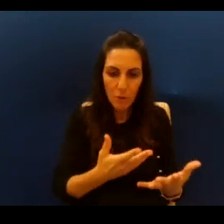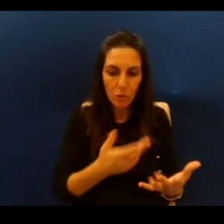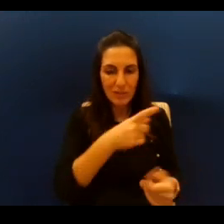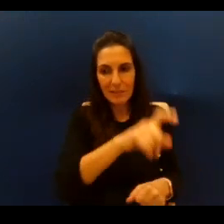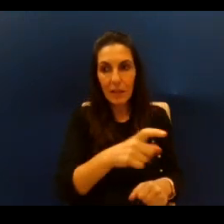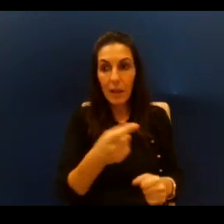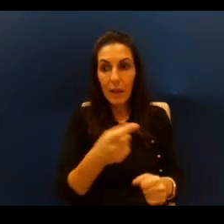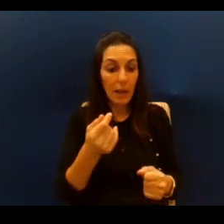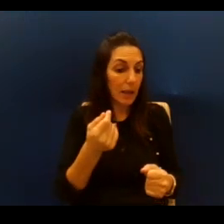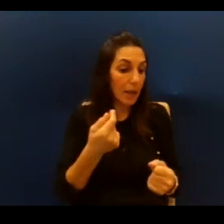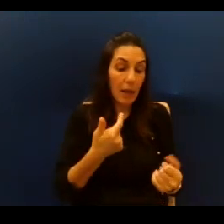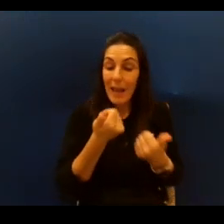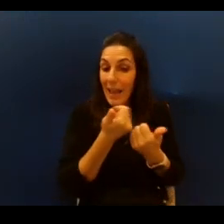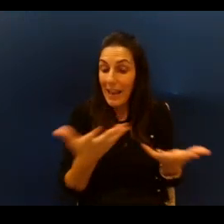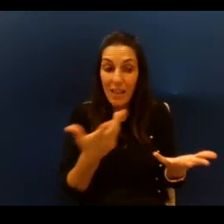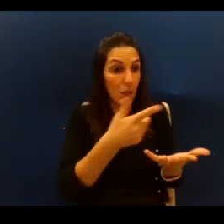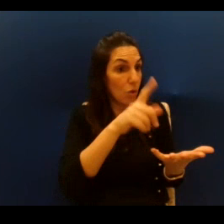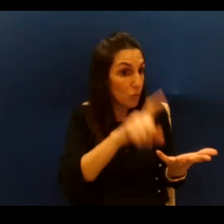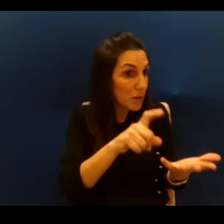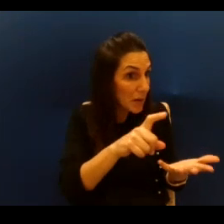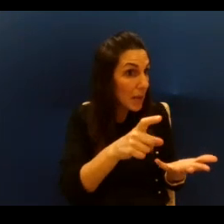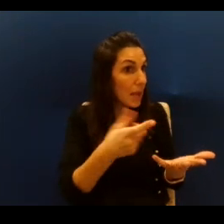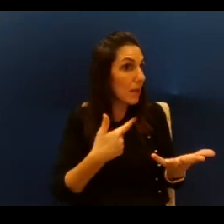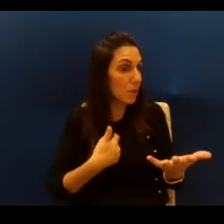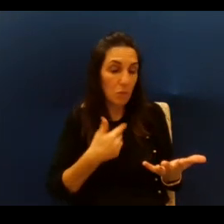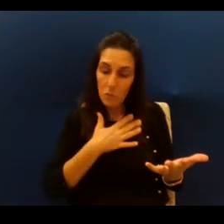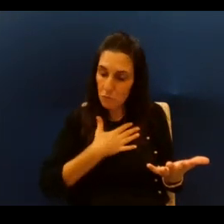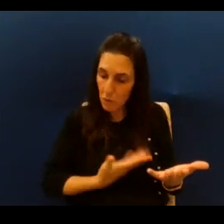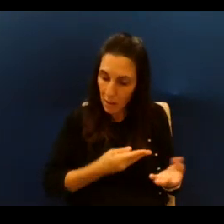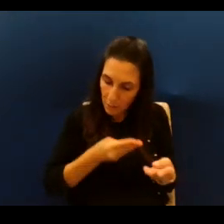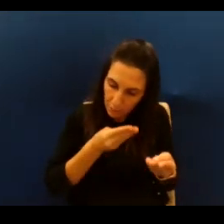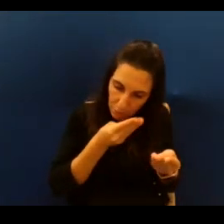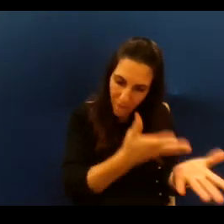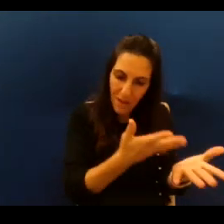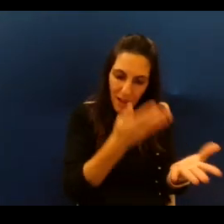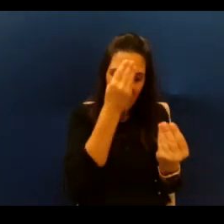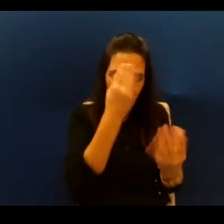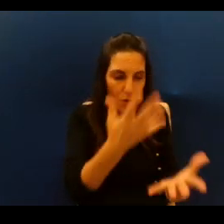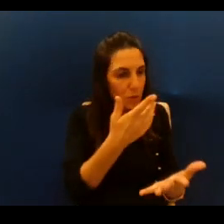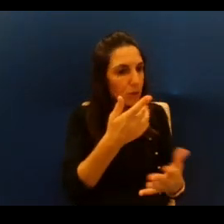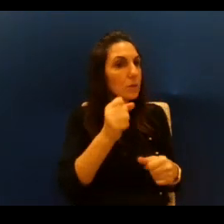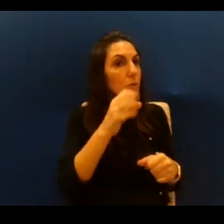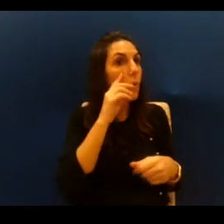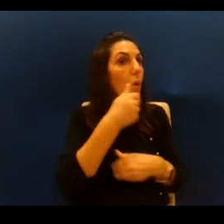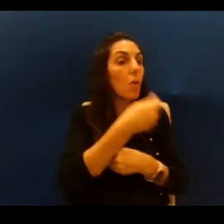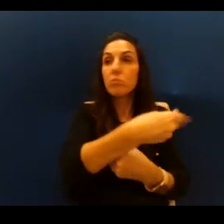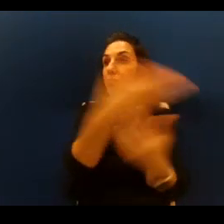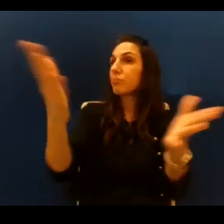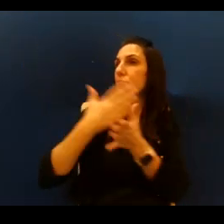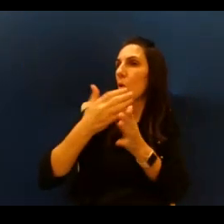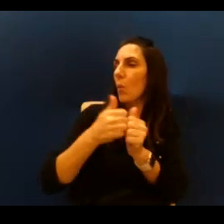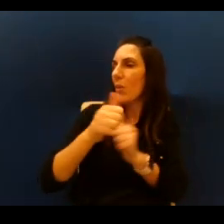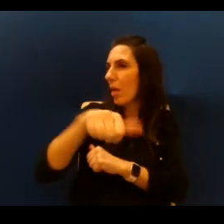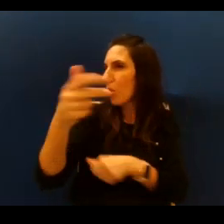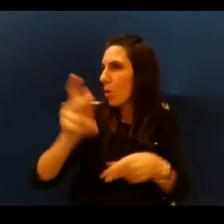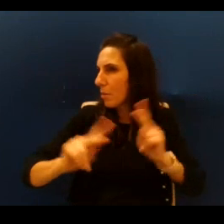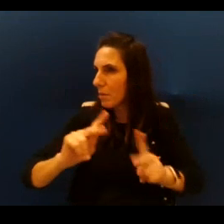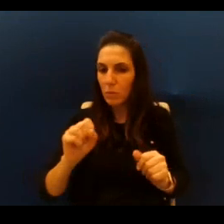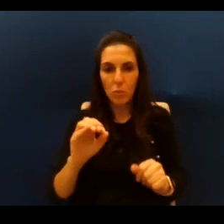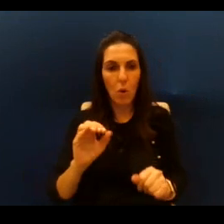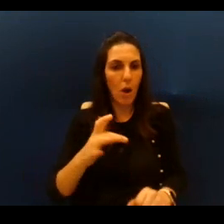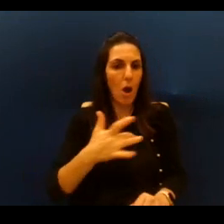with that information, I'd like to make sure that it's available to everyone as far as making sure any of the other tenants for the heart of Boynton Village get the information